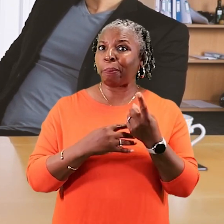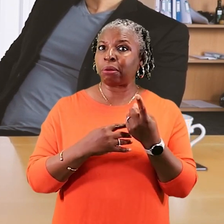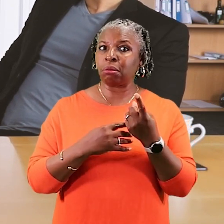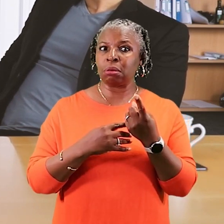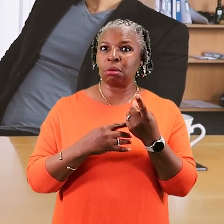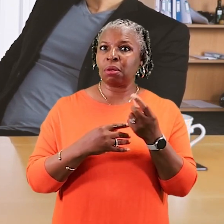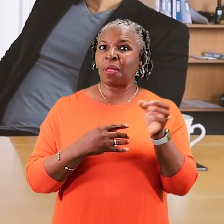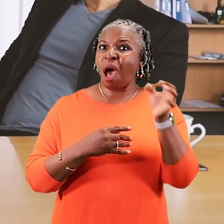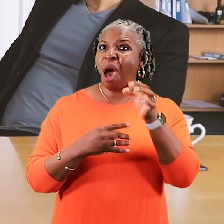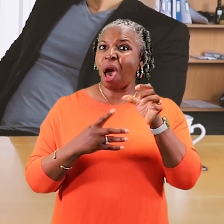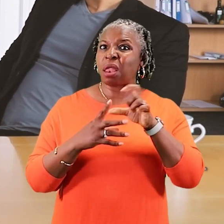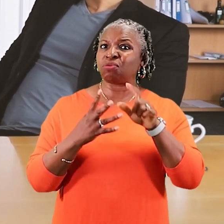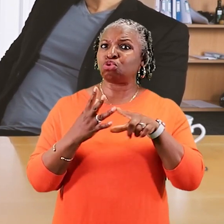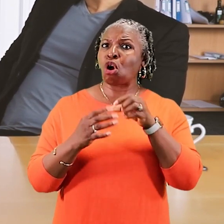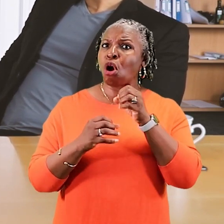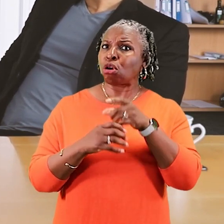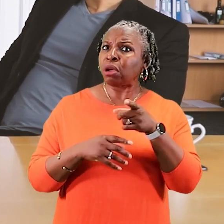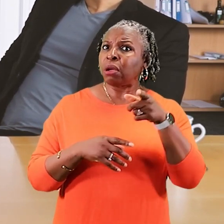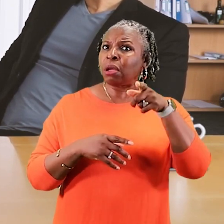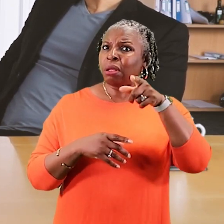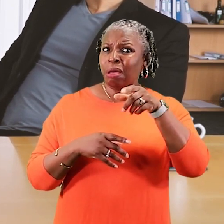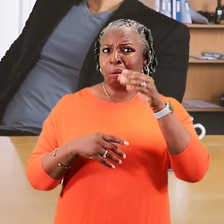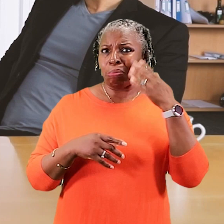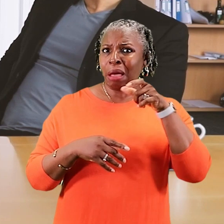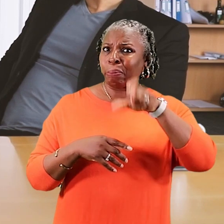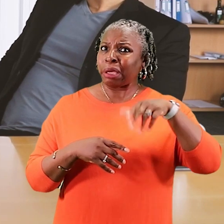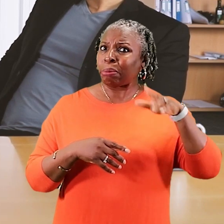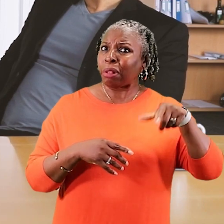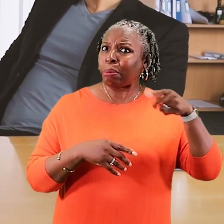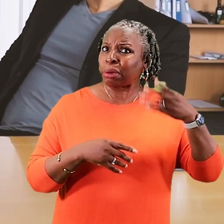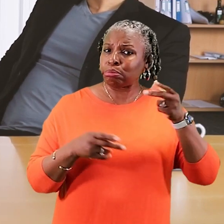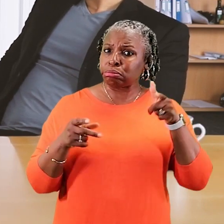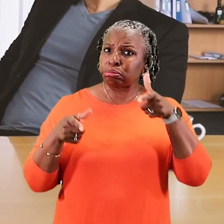getting persecuted down there. That inspired me to become a trade